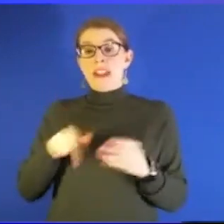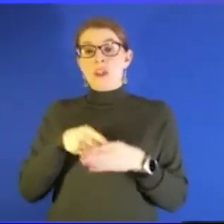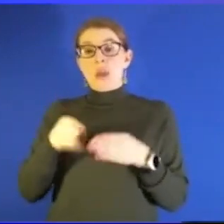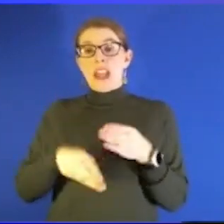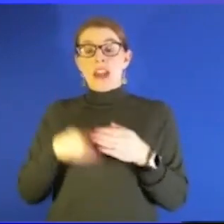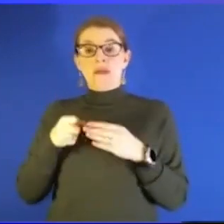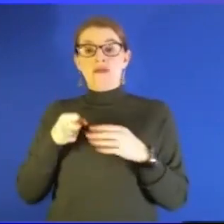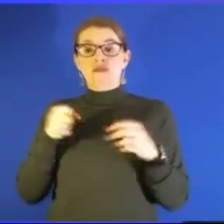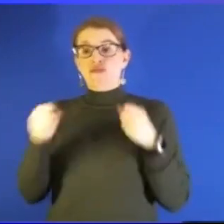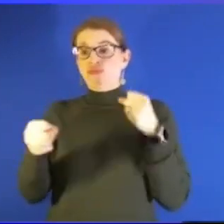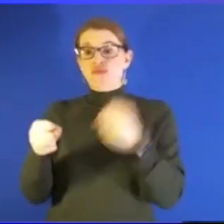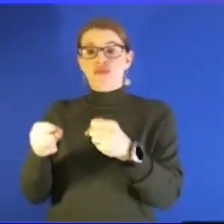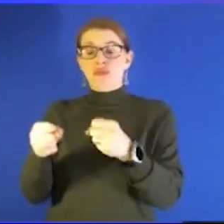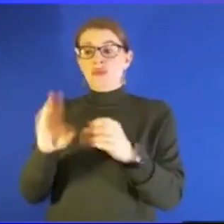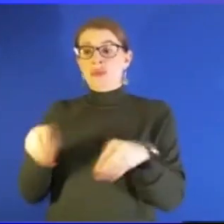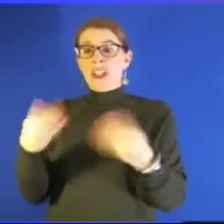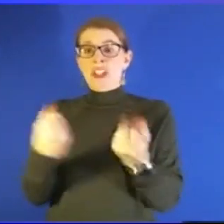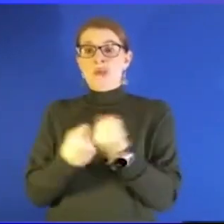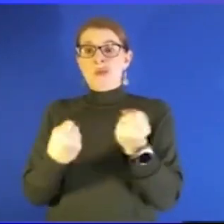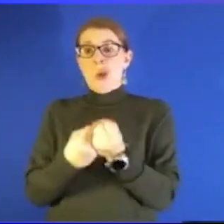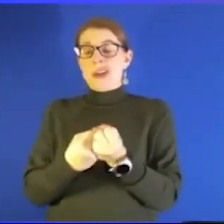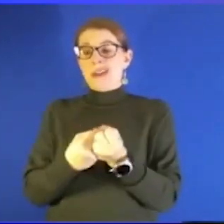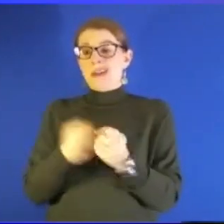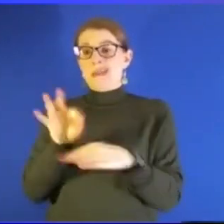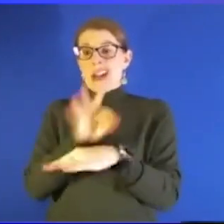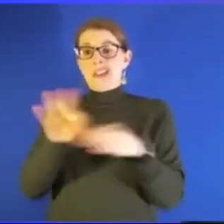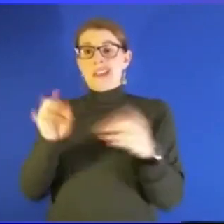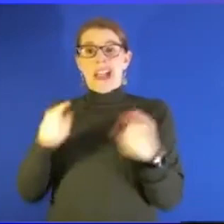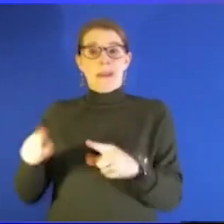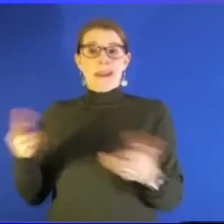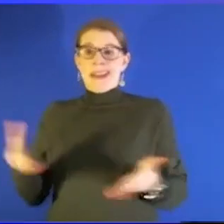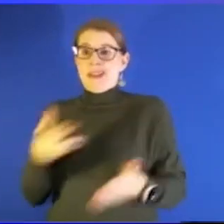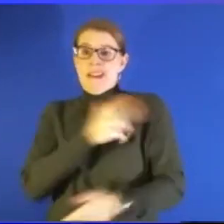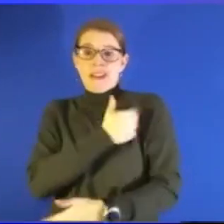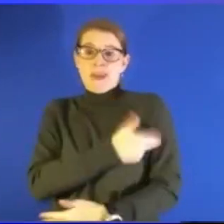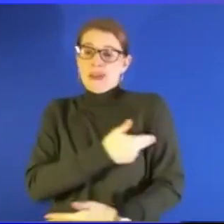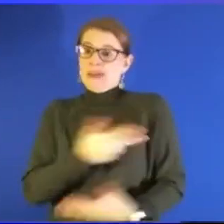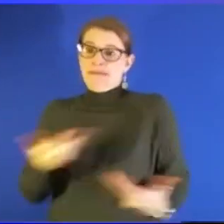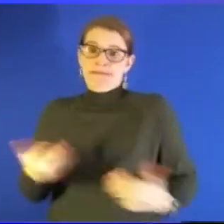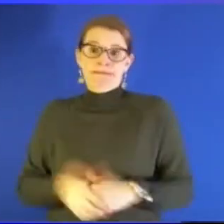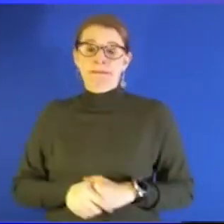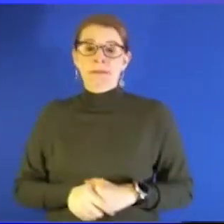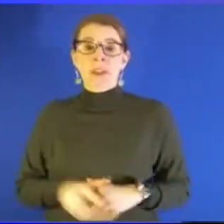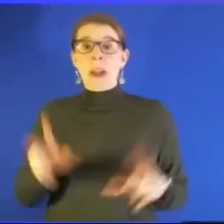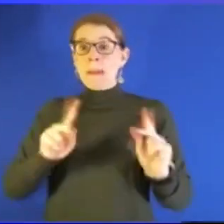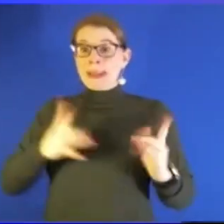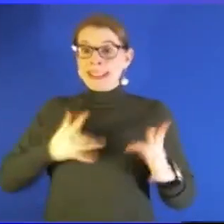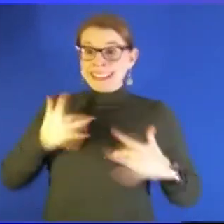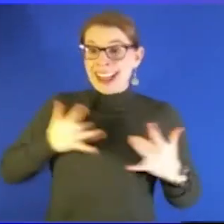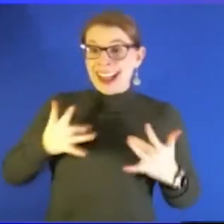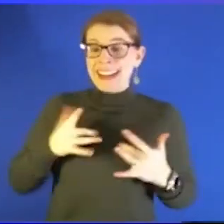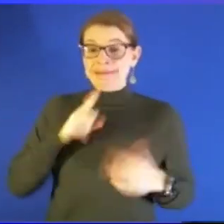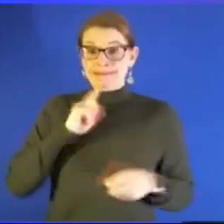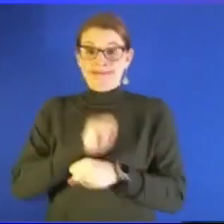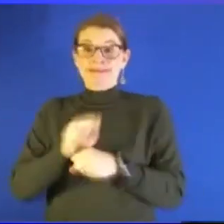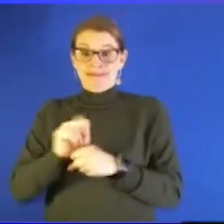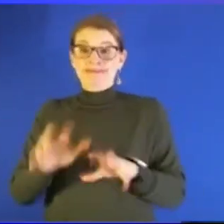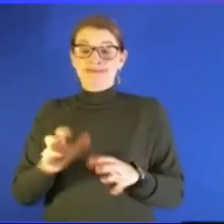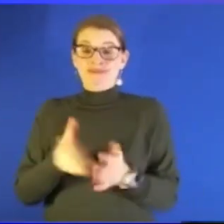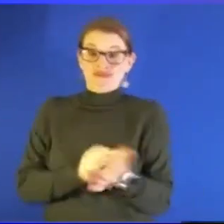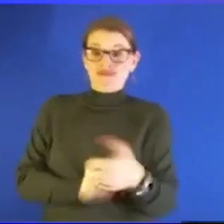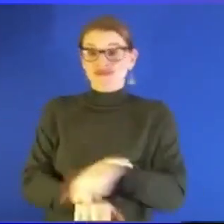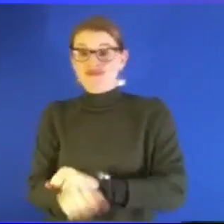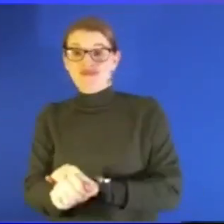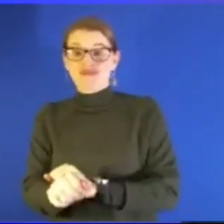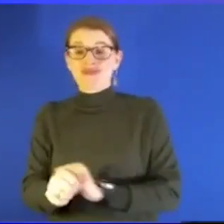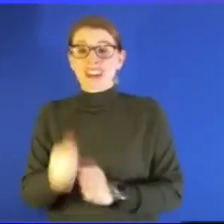support functions that just need to happen in a hospital. And I will tell you, people were excited really to do it, to help. People want to help in